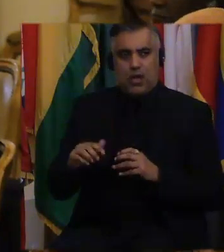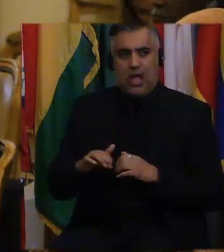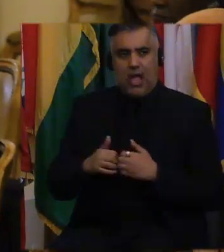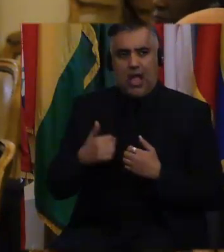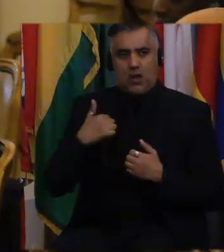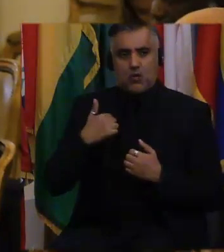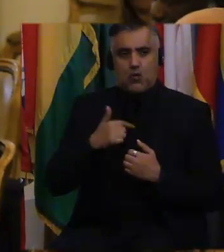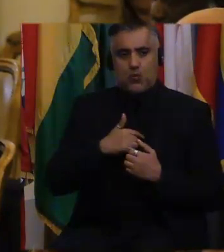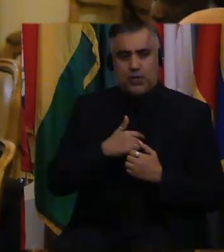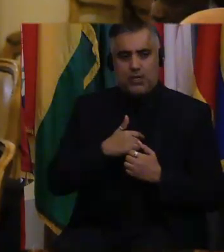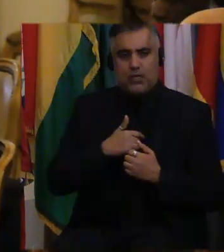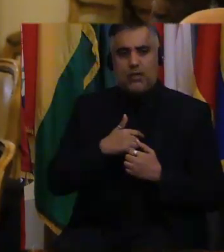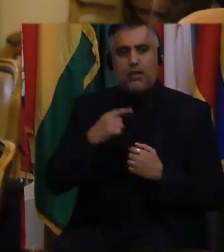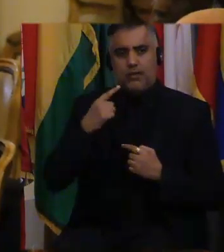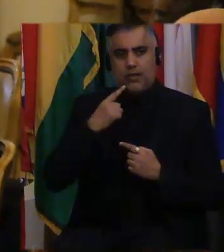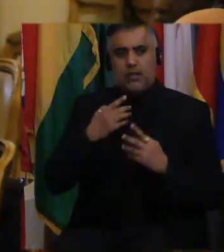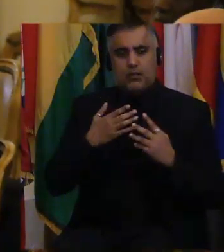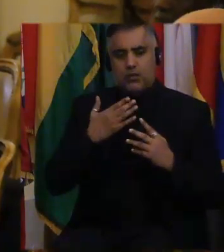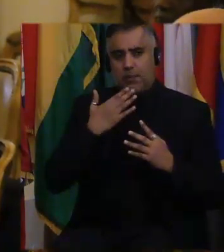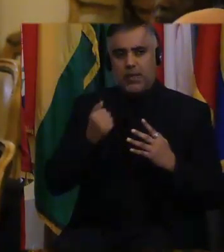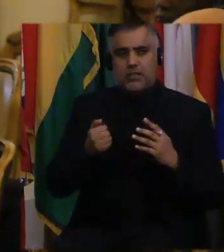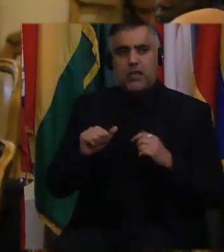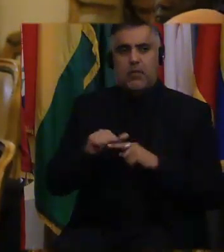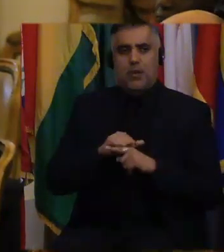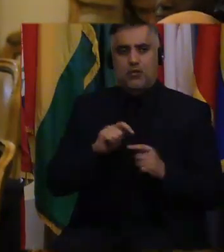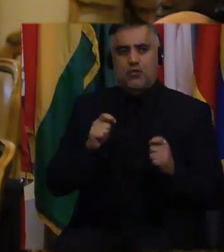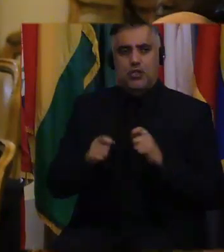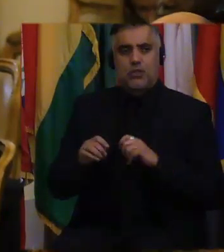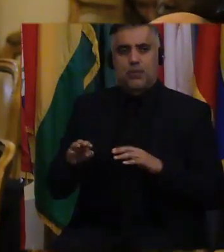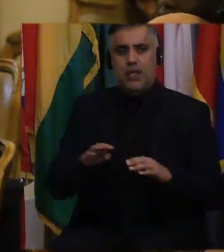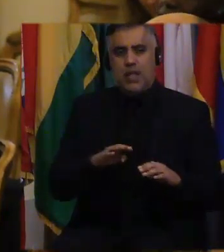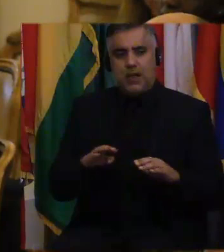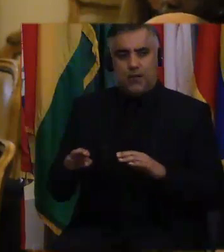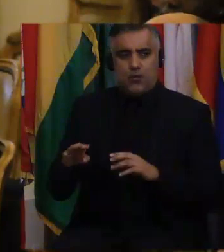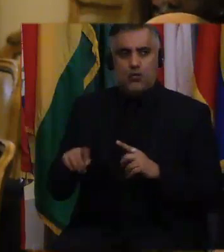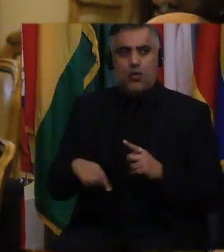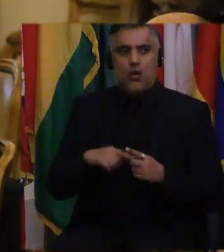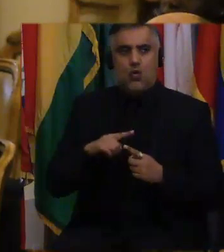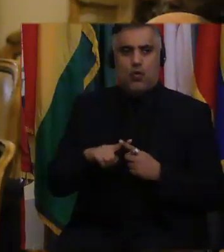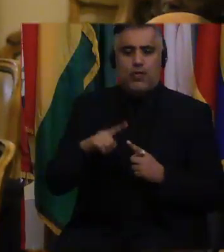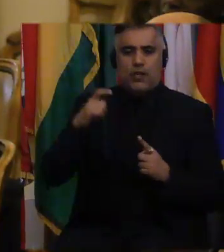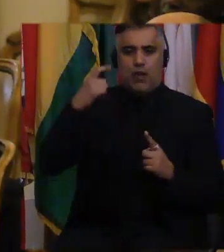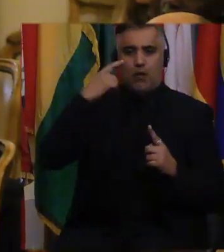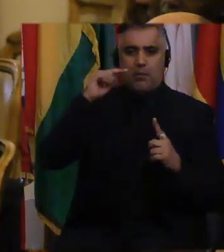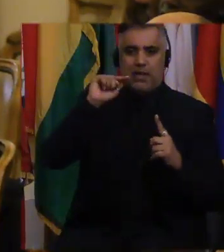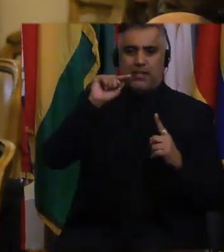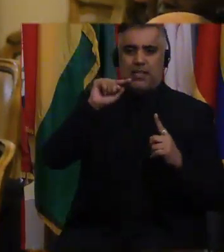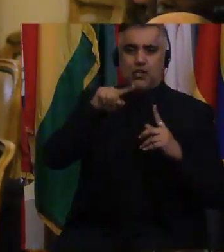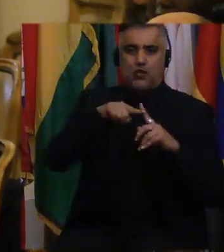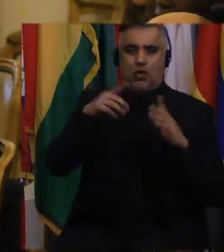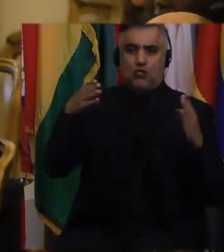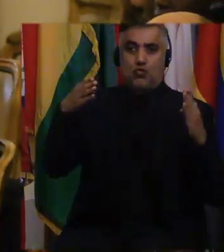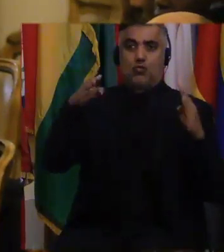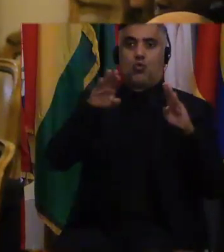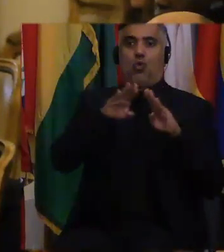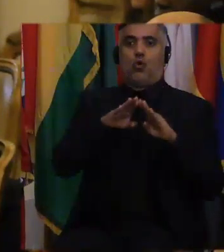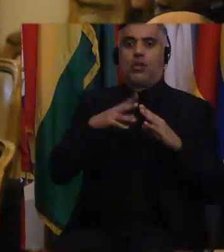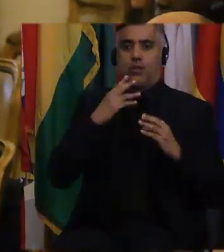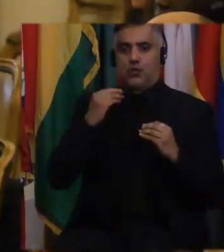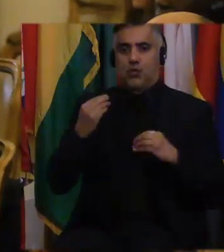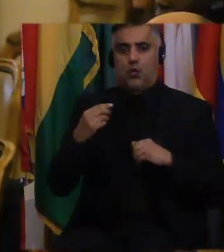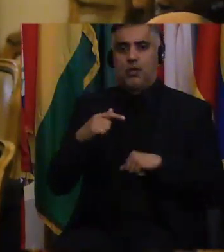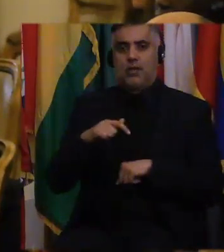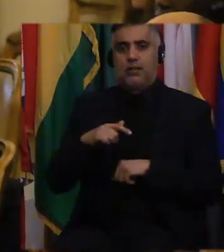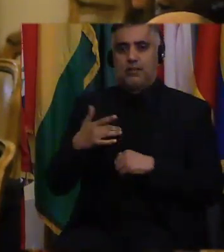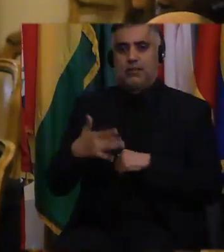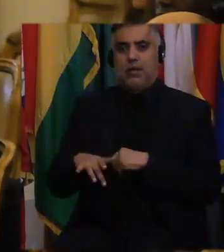we sort of think through the best process to change behaviors when the government starts to close and when there's no space for